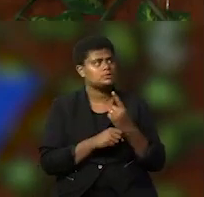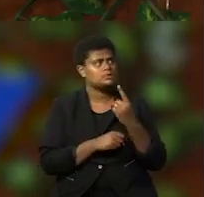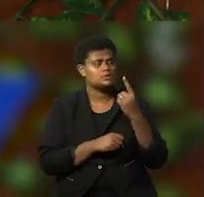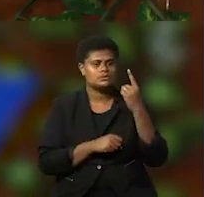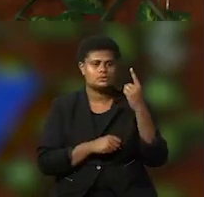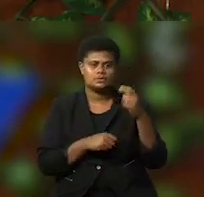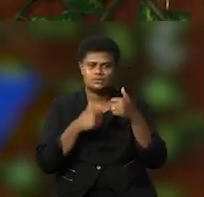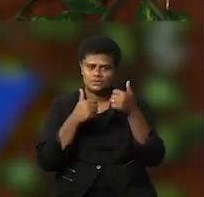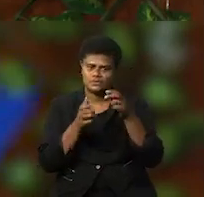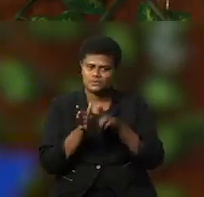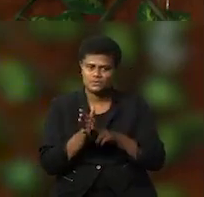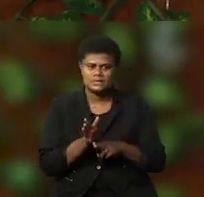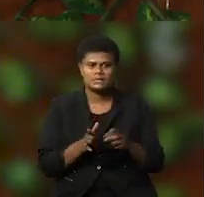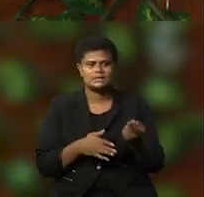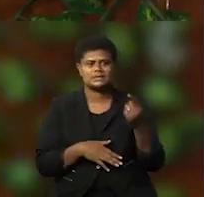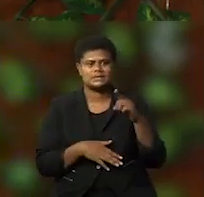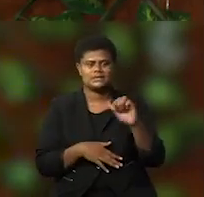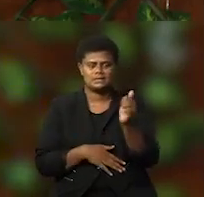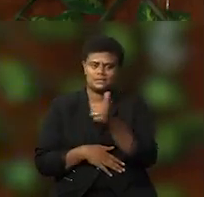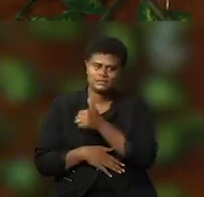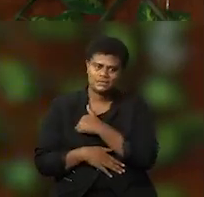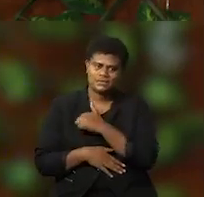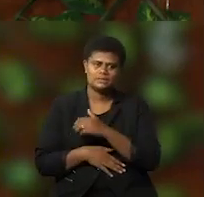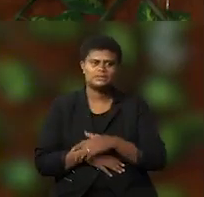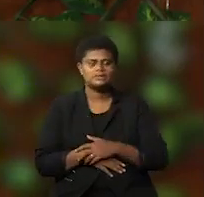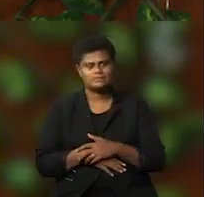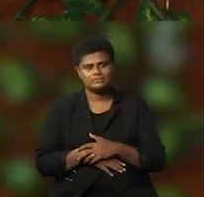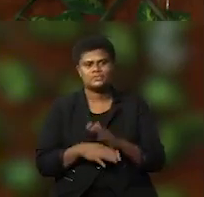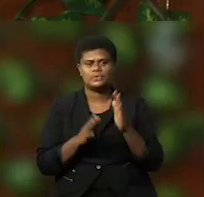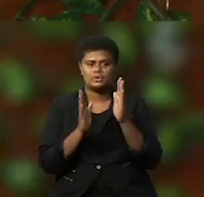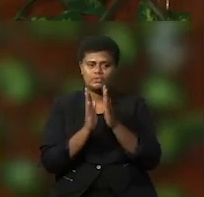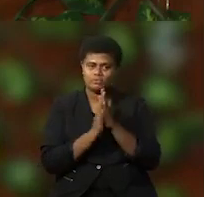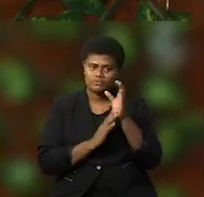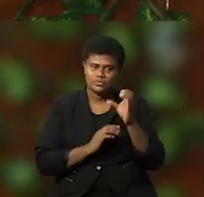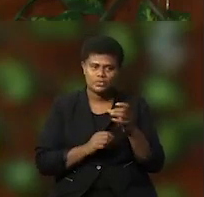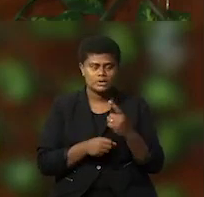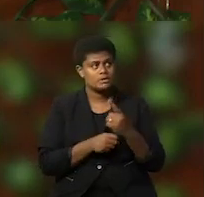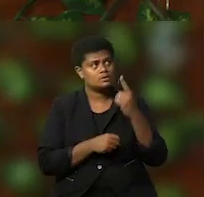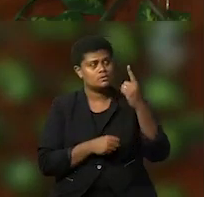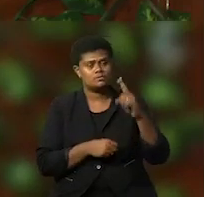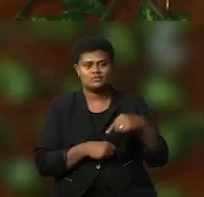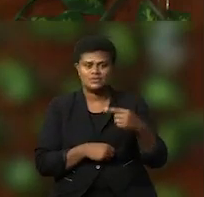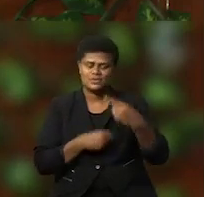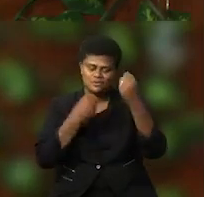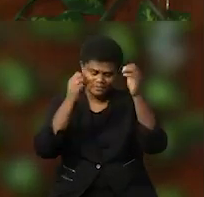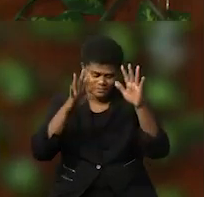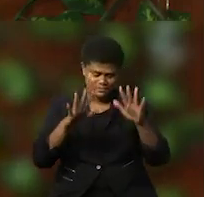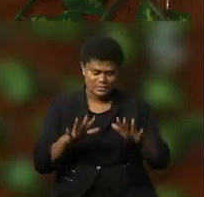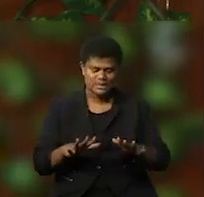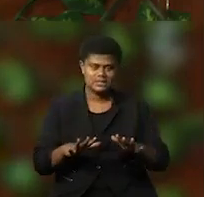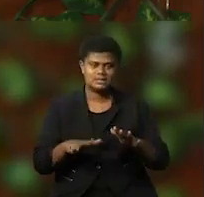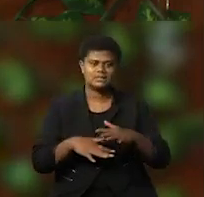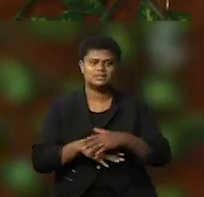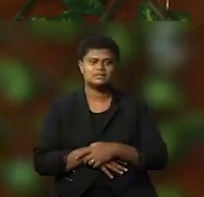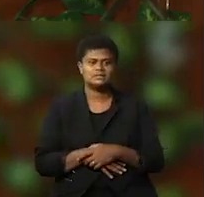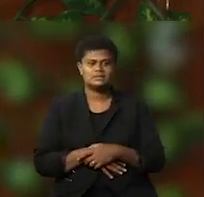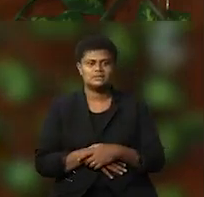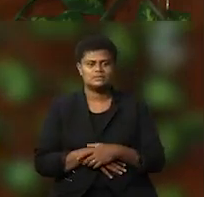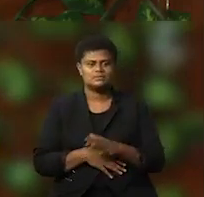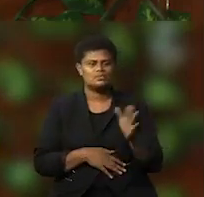to God's goodness and grace. We leave you all in good hands, and it is our prayer that the Lord will continuously and abundantly bless